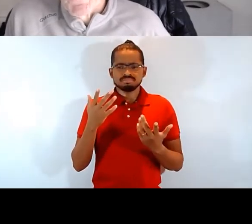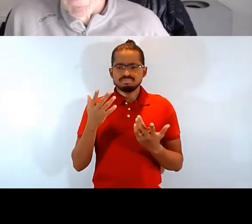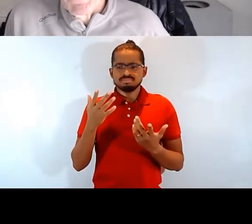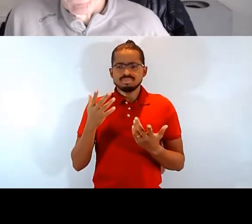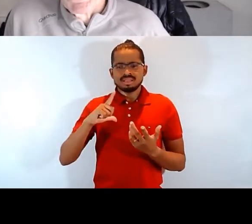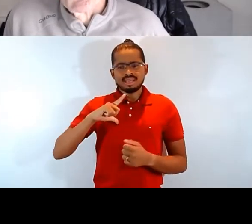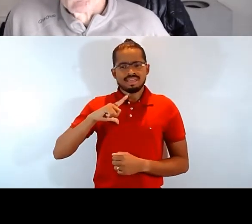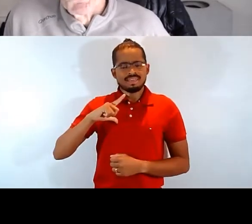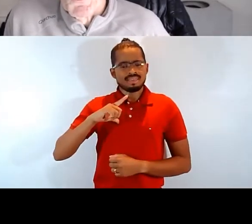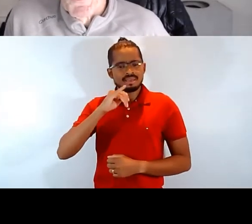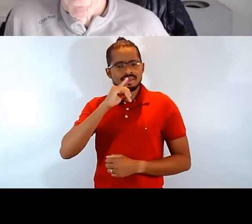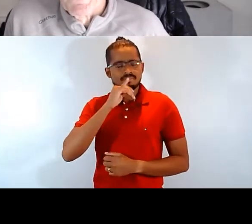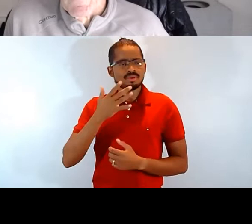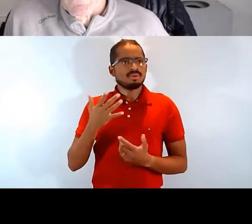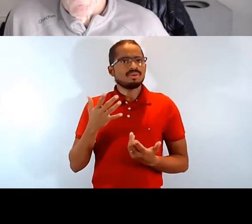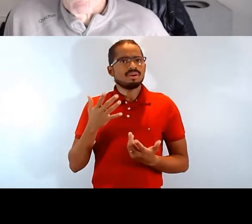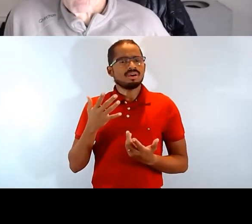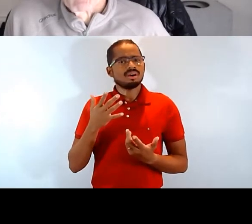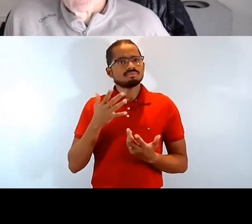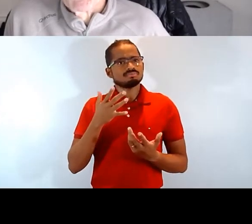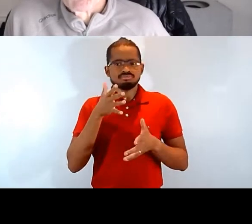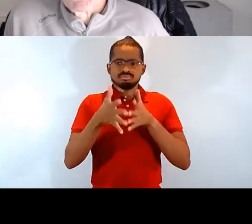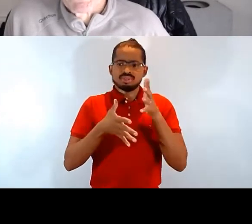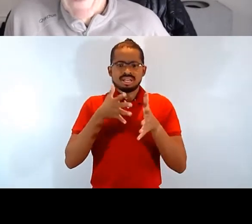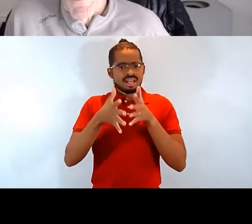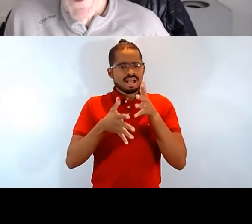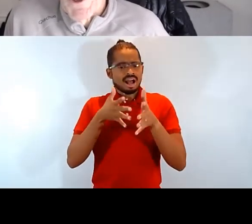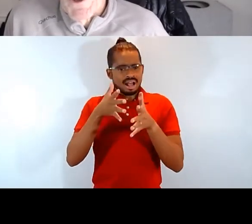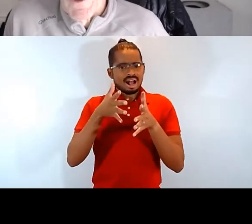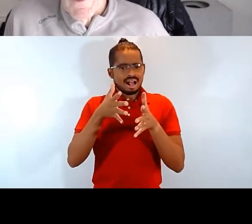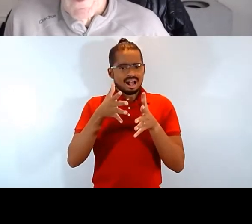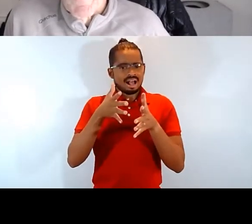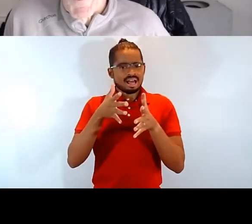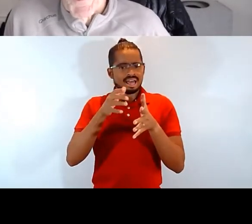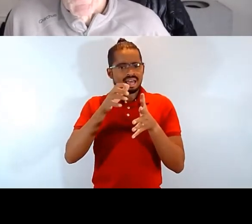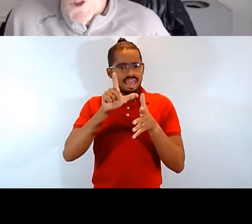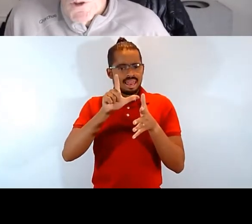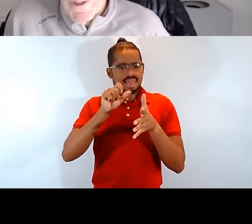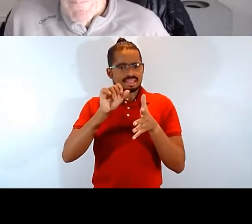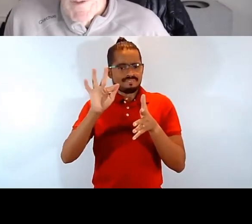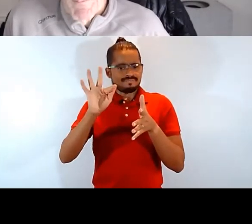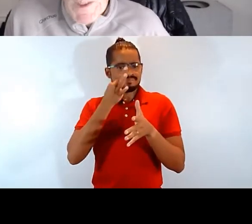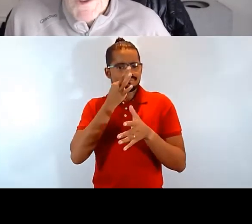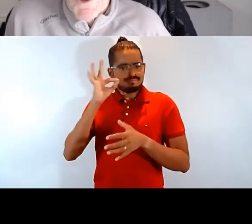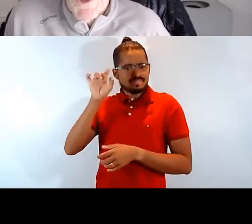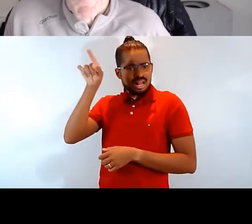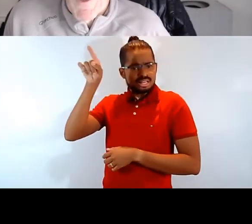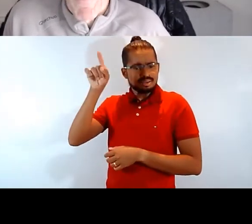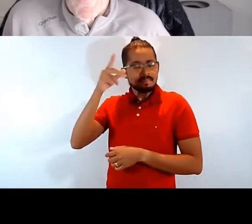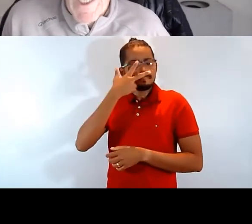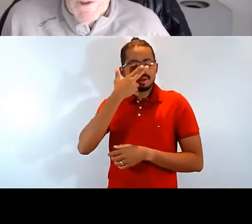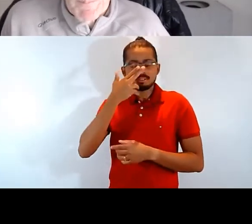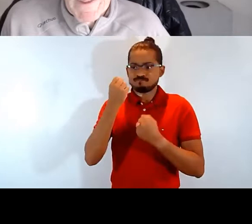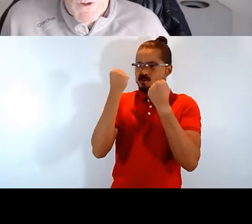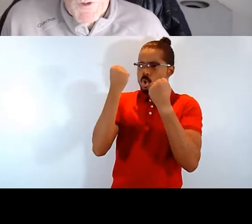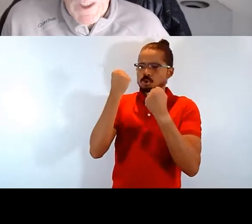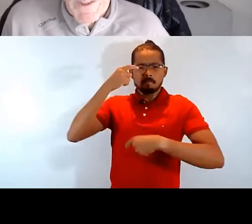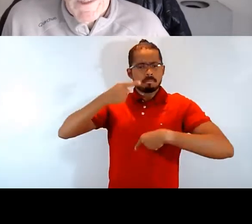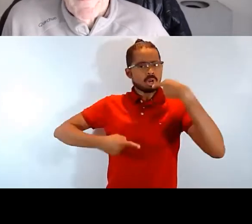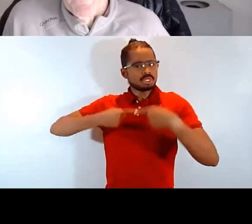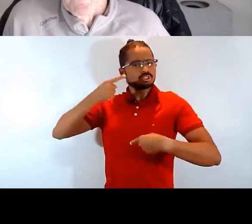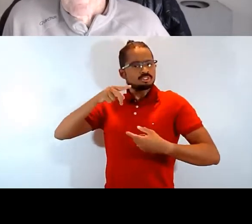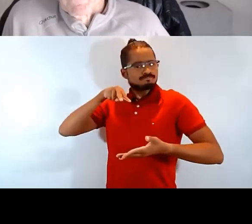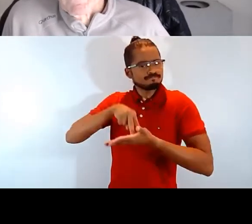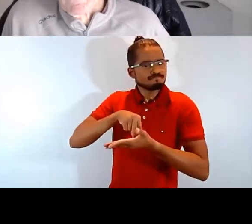resist any intrusion of the French language very strongly, plus some other aspects of